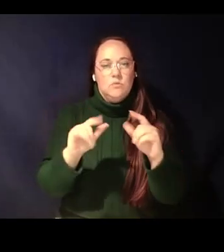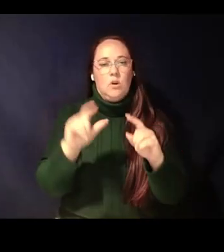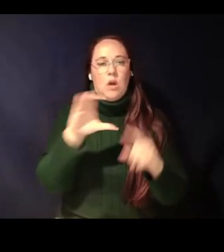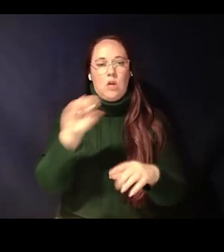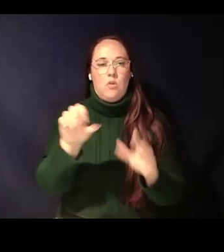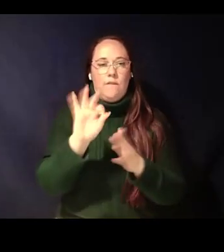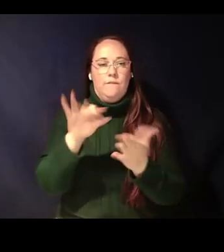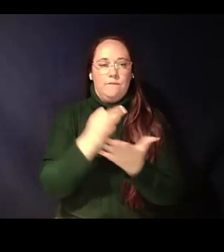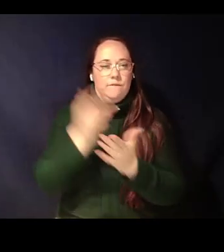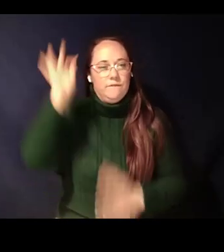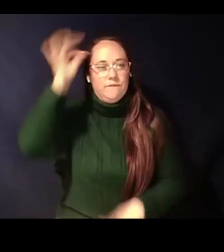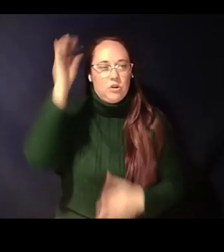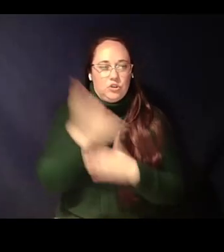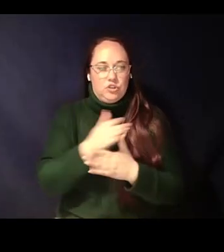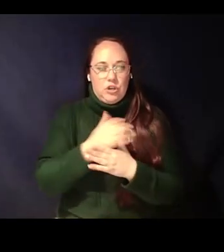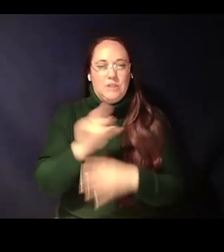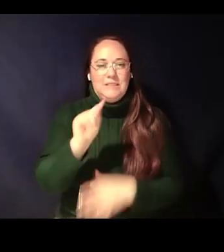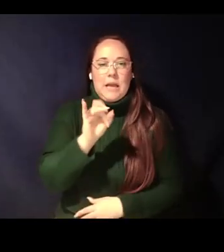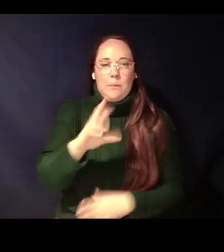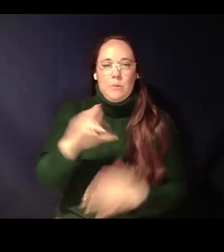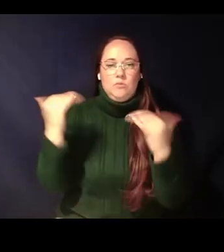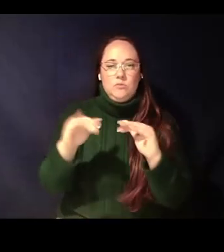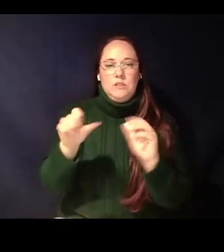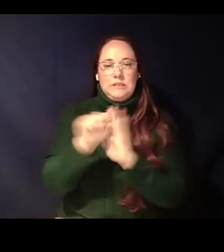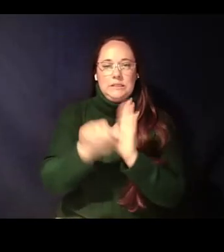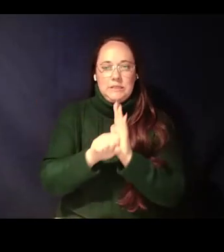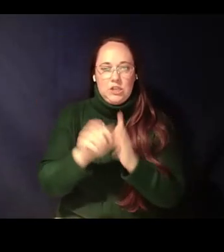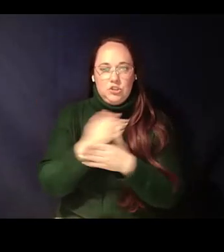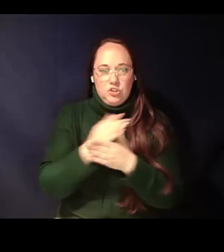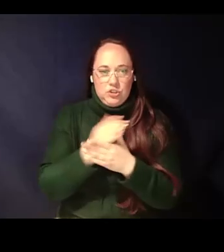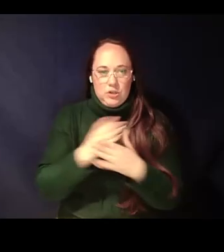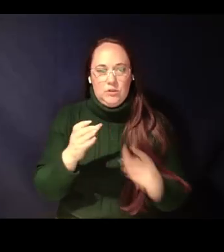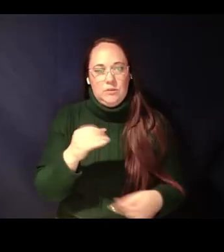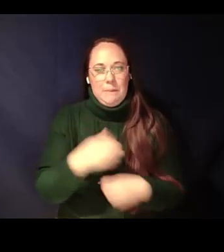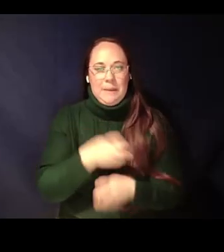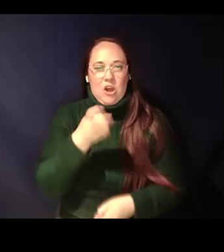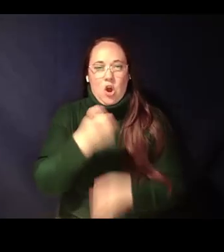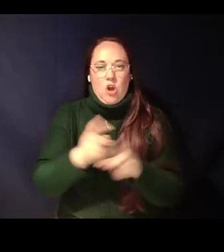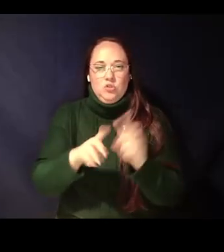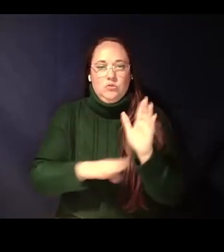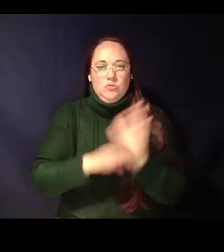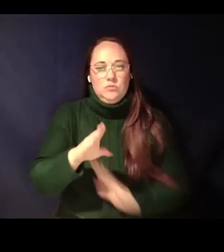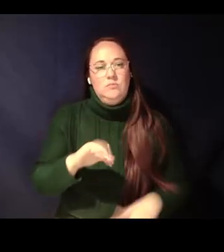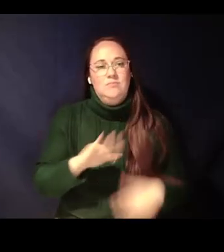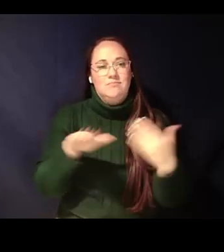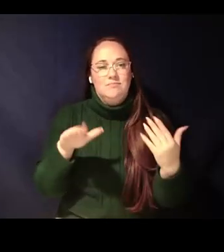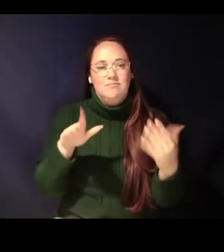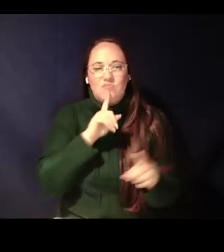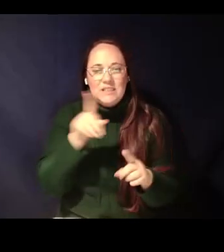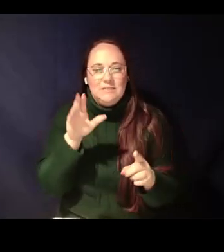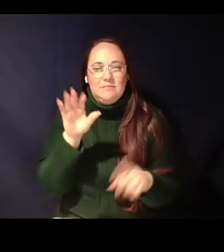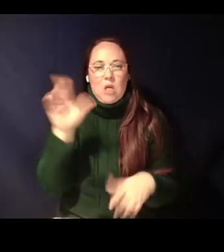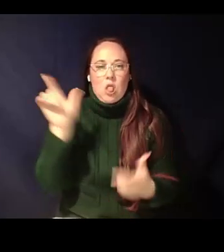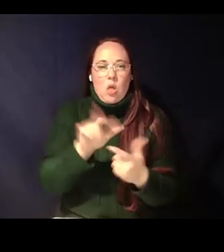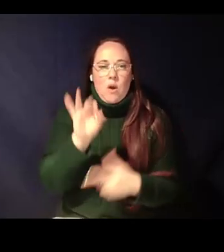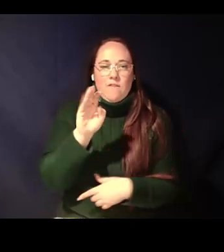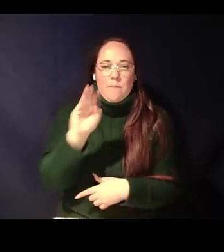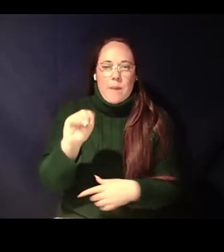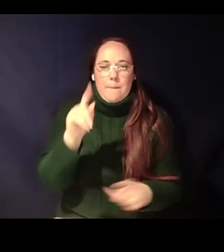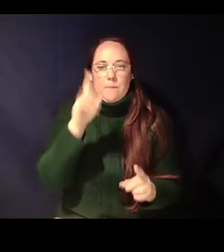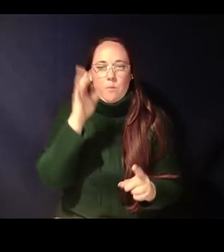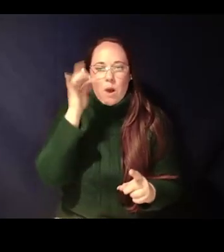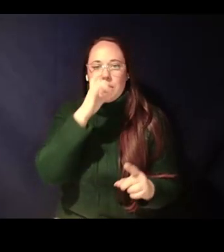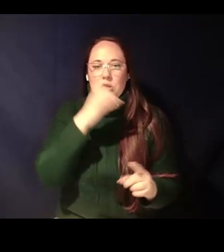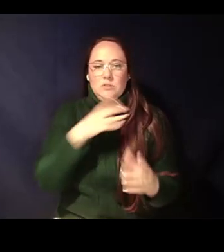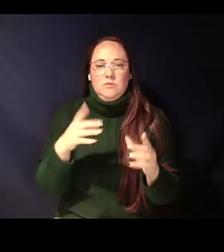revenues. All in, Colorado has a low FMAP because it's a relatively wealthy state, but it has the resource constraints often of a poorer